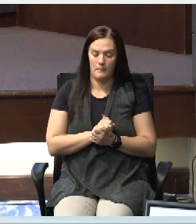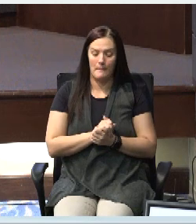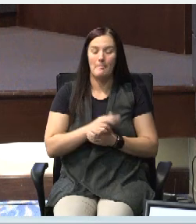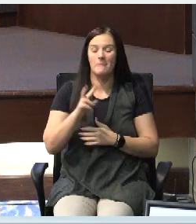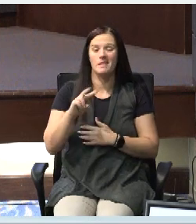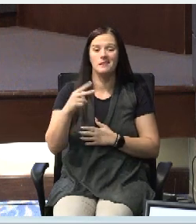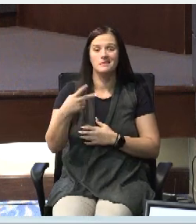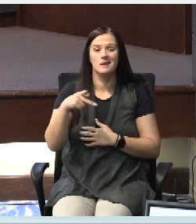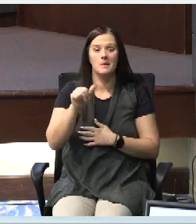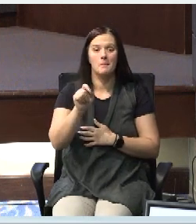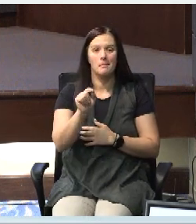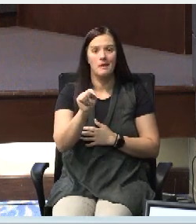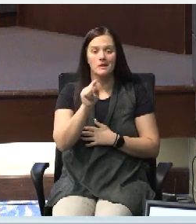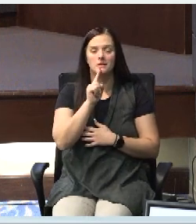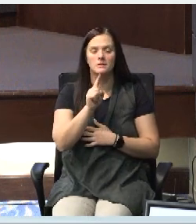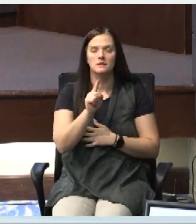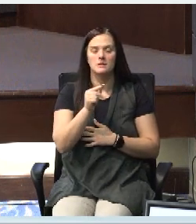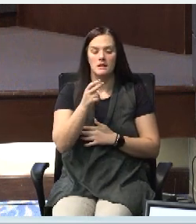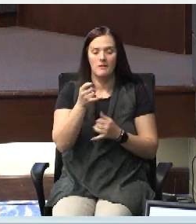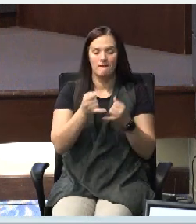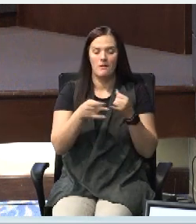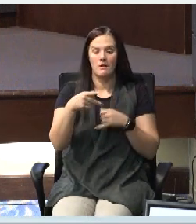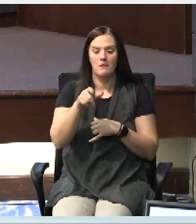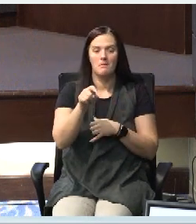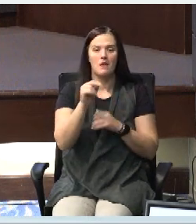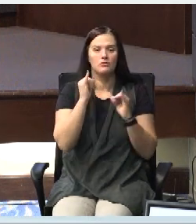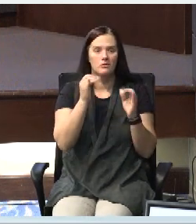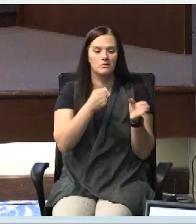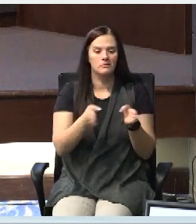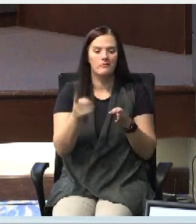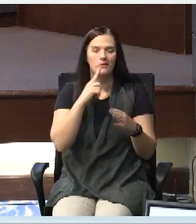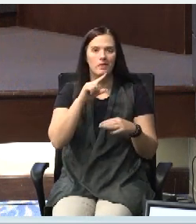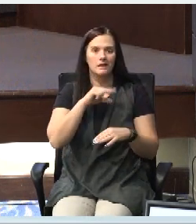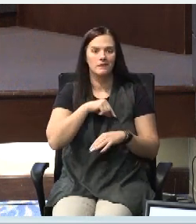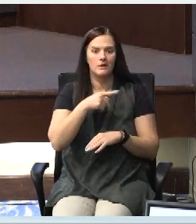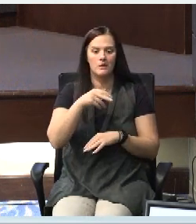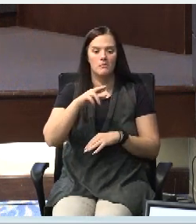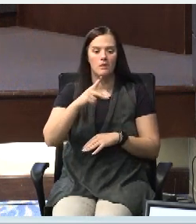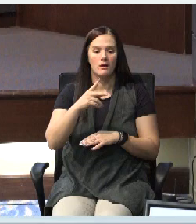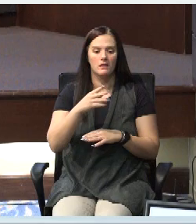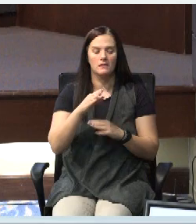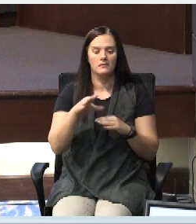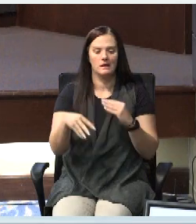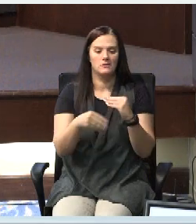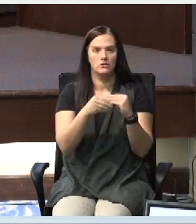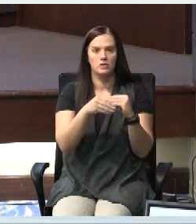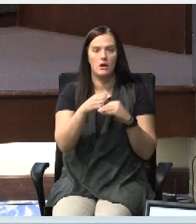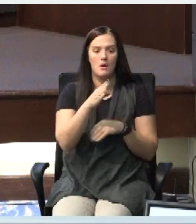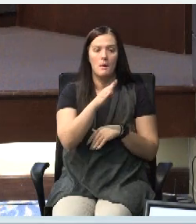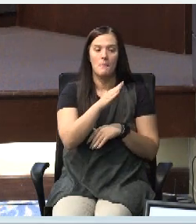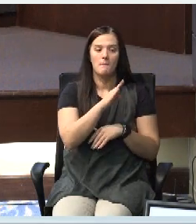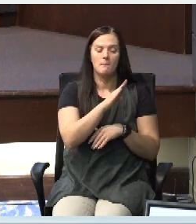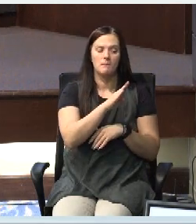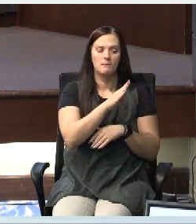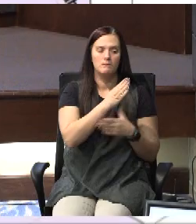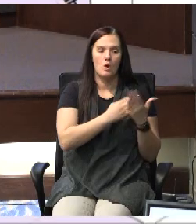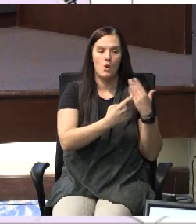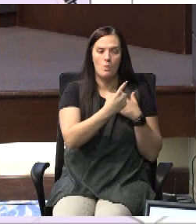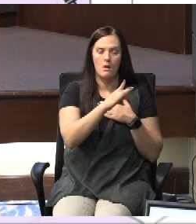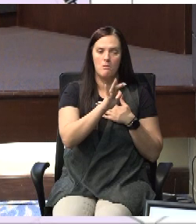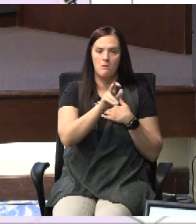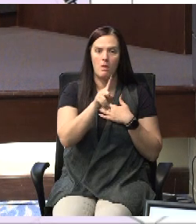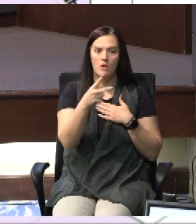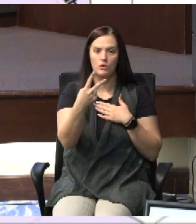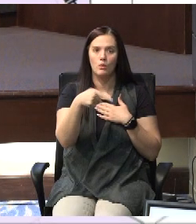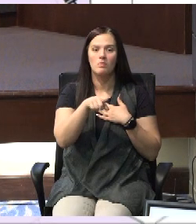one. The second plat is the final plat and construction plans of the Thanksgiving Park Edition, Lot 1, Block 2. This